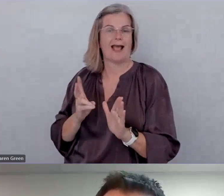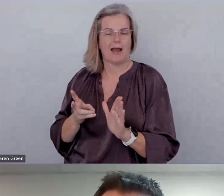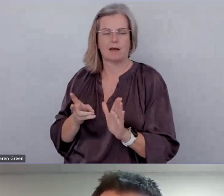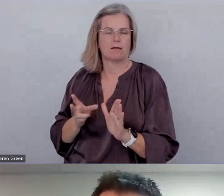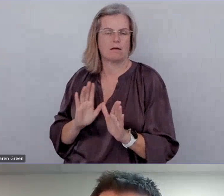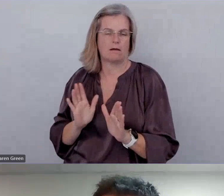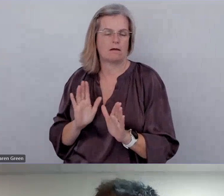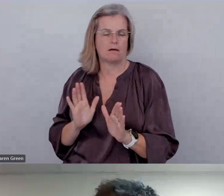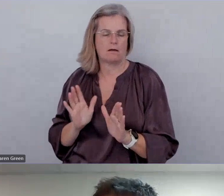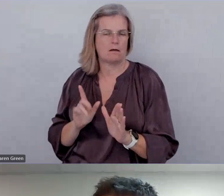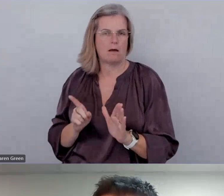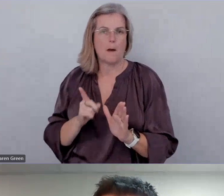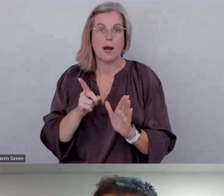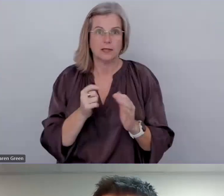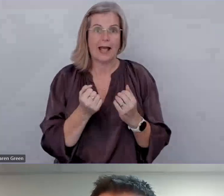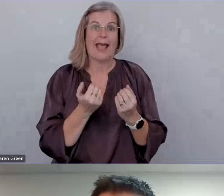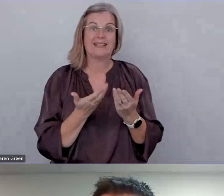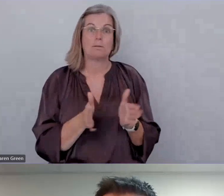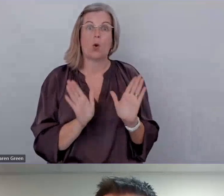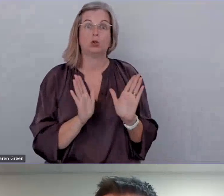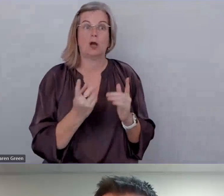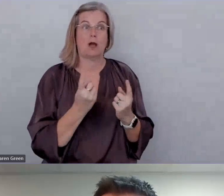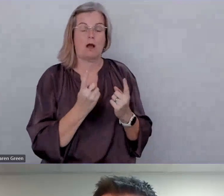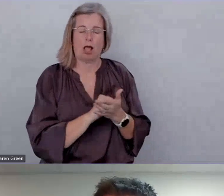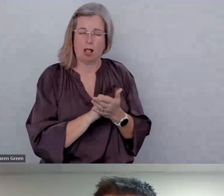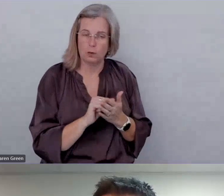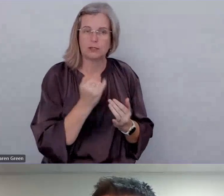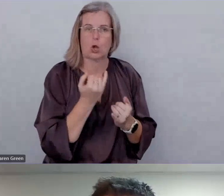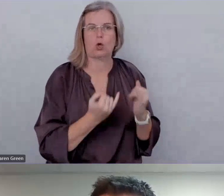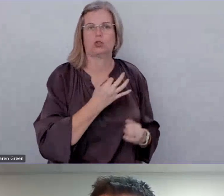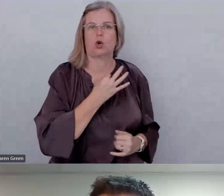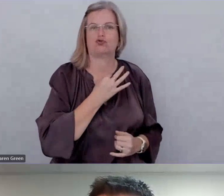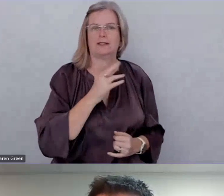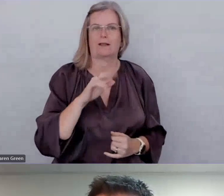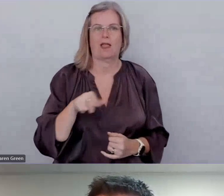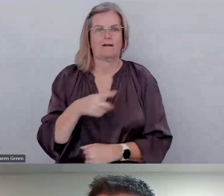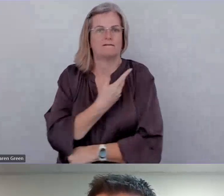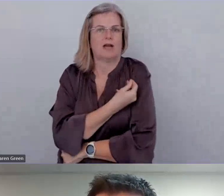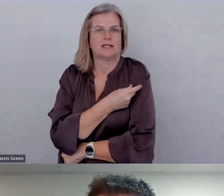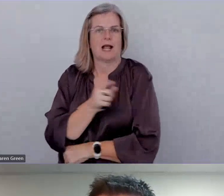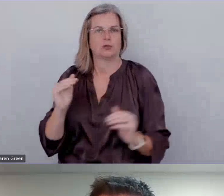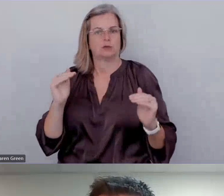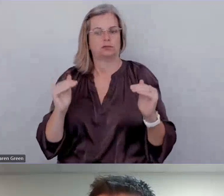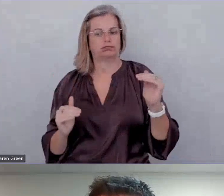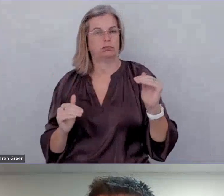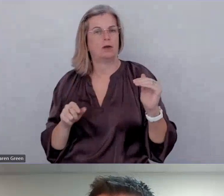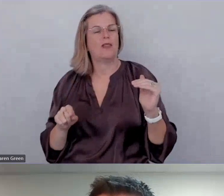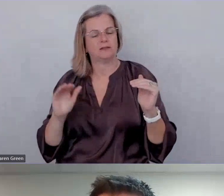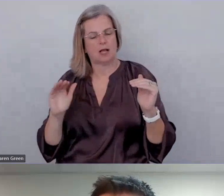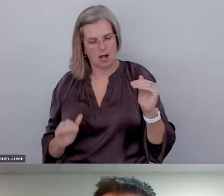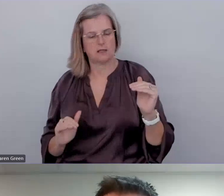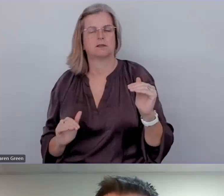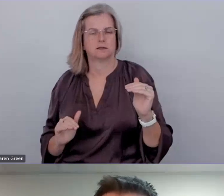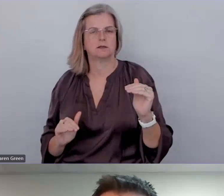always a greater risk than a vaccination. Okay, that is a key thing that people like RFK need to understand,